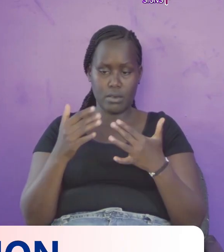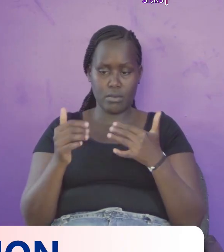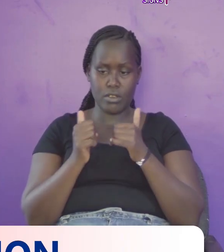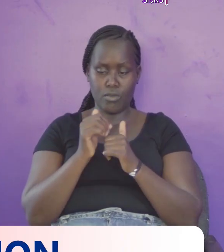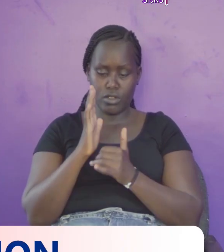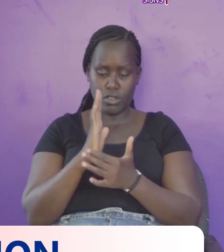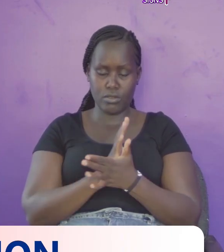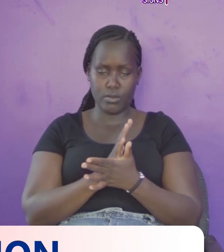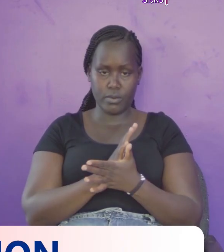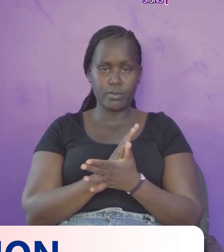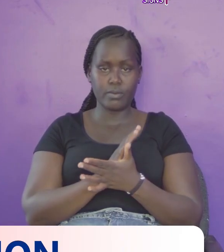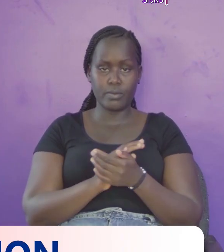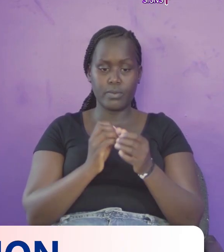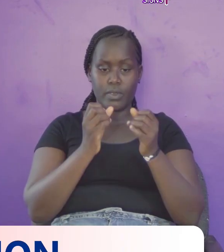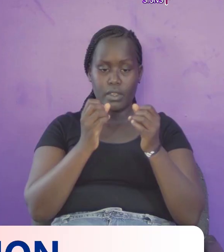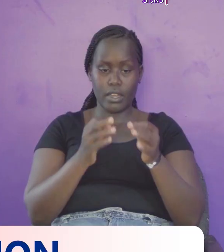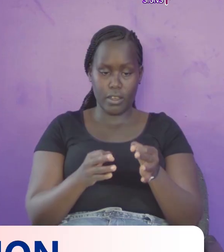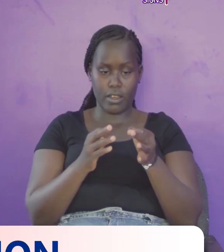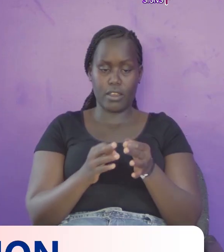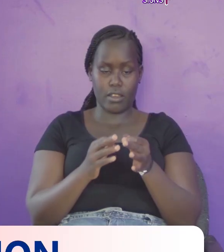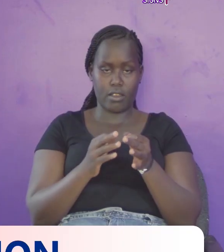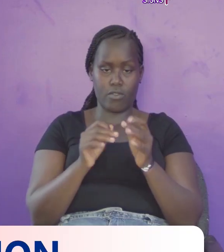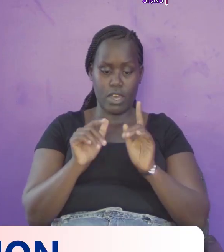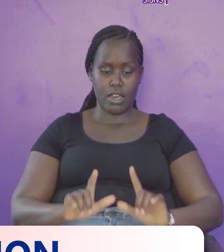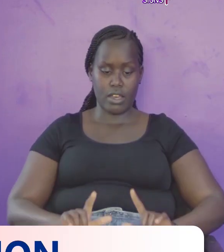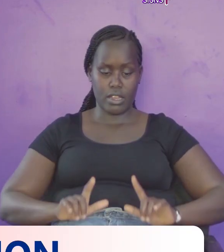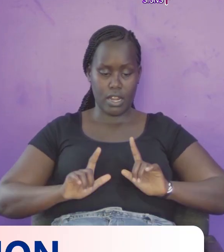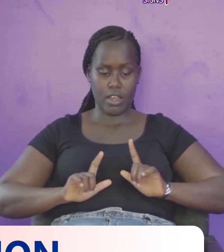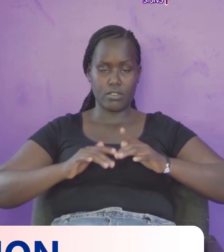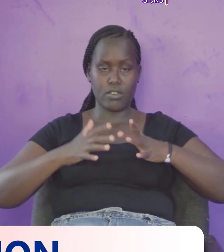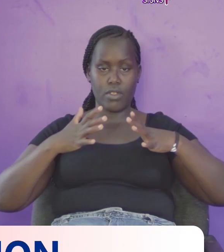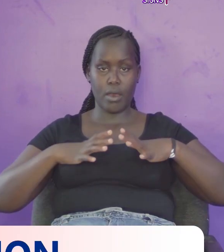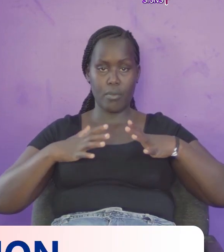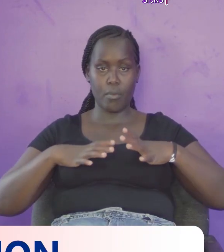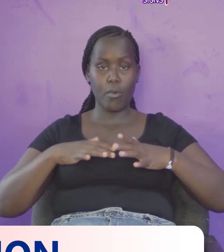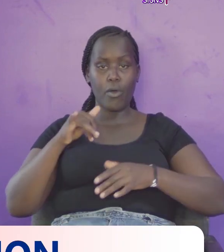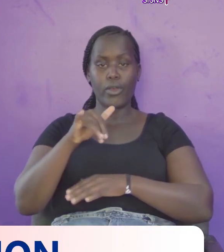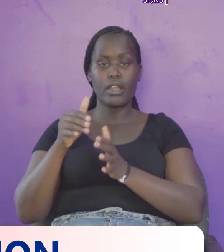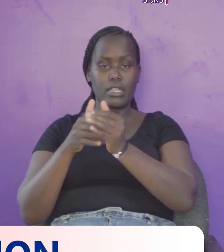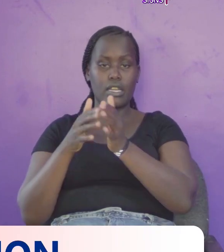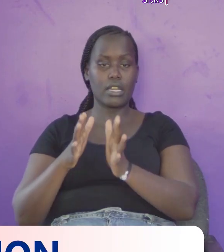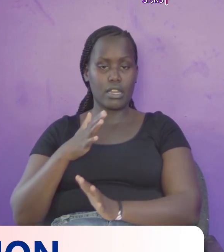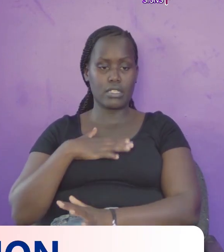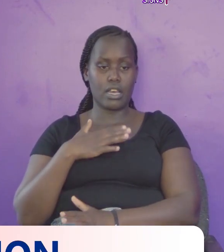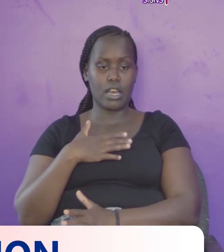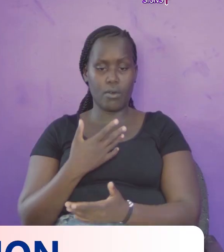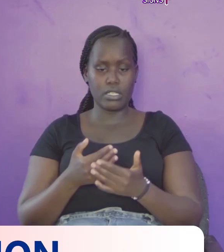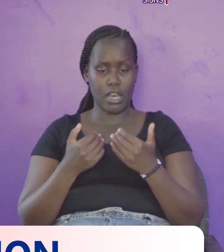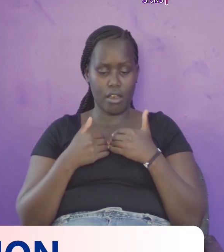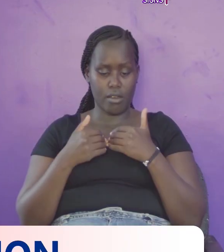very true. Yeah. If you look into the lives of the people that our leaders have put to manage